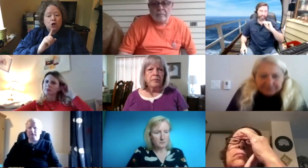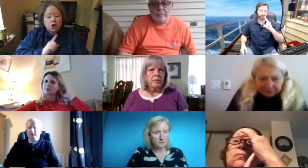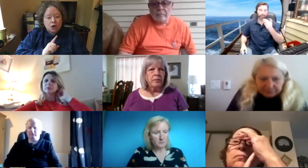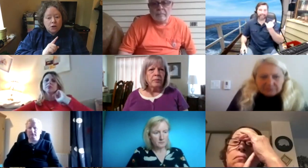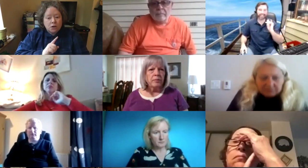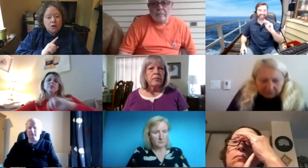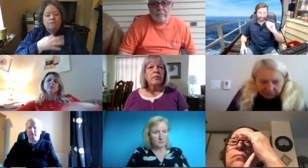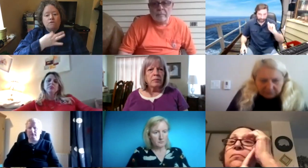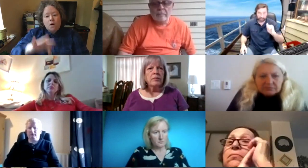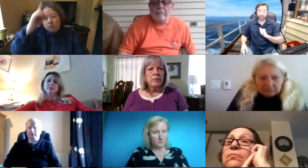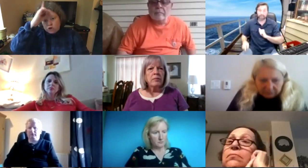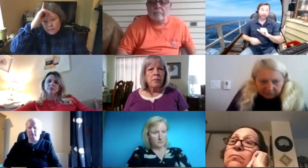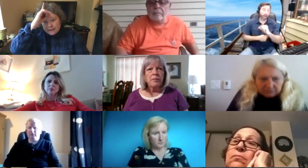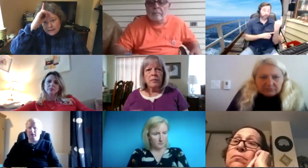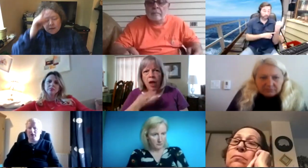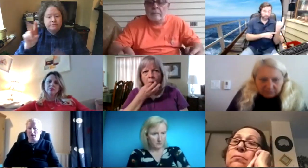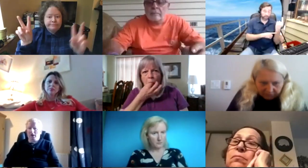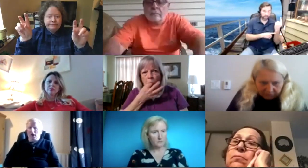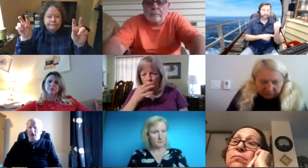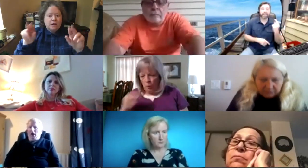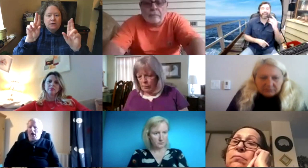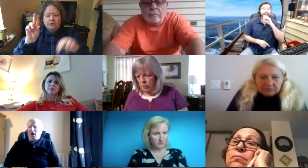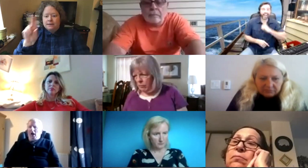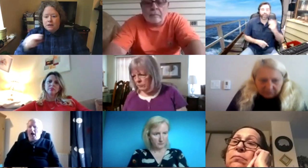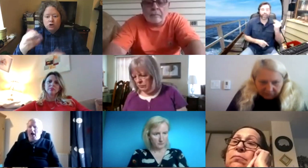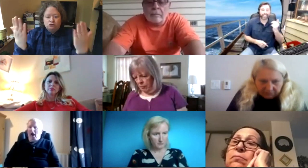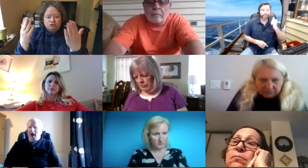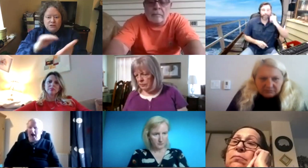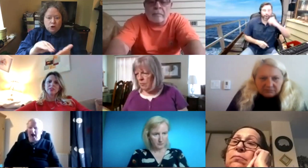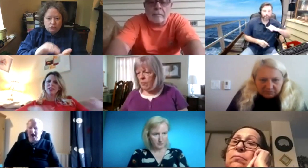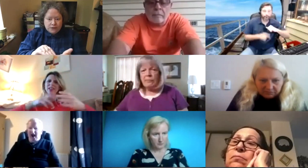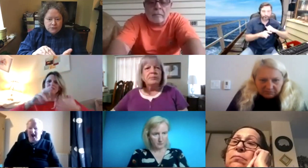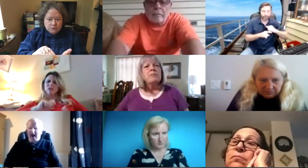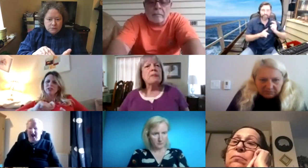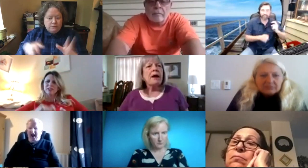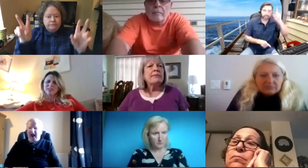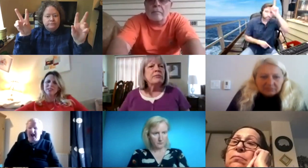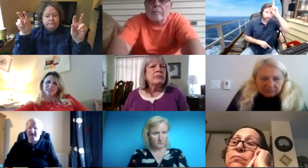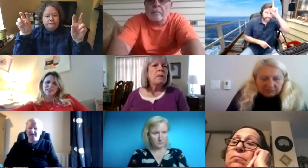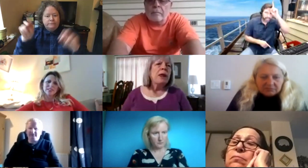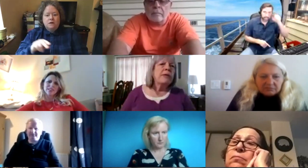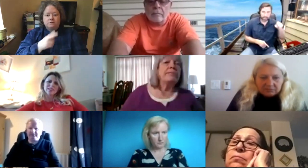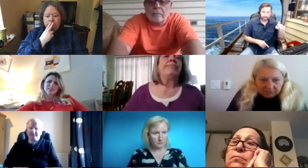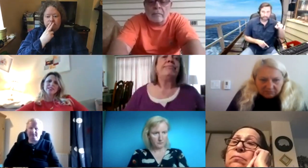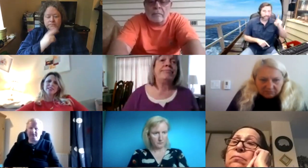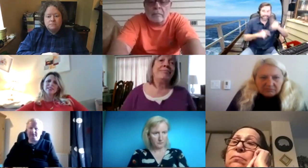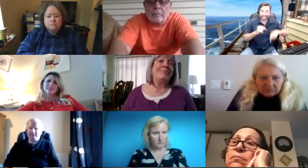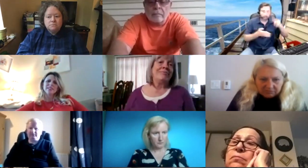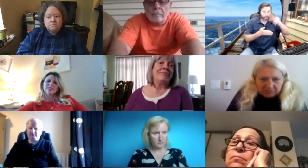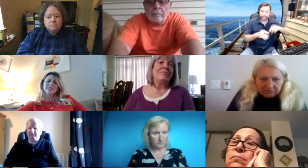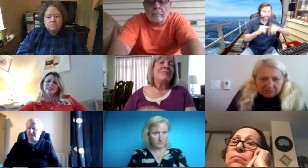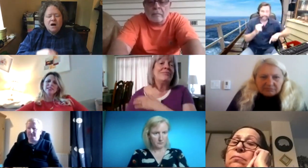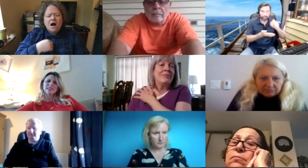EH, 13-year-old girl from Germany. cannot read or write,